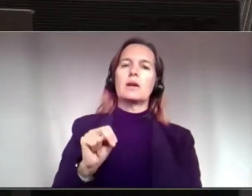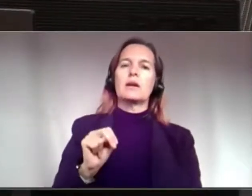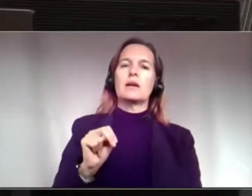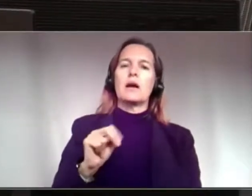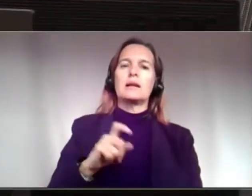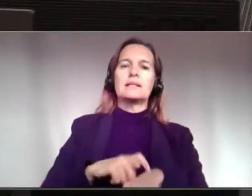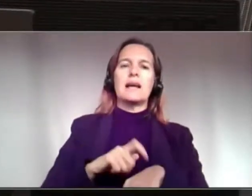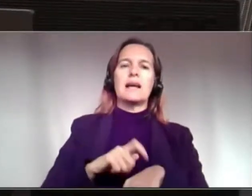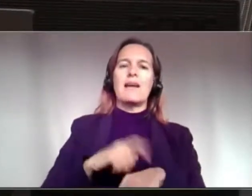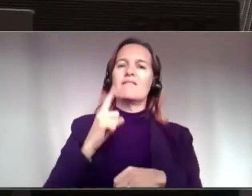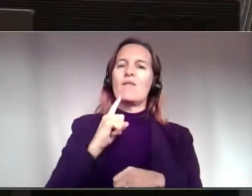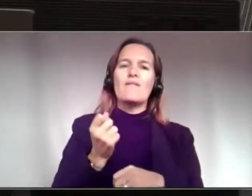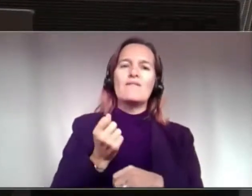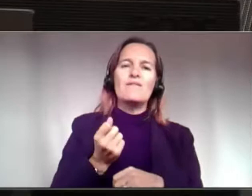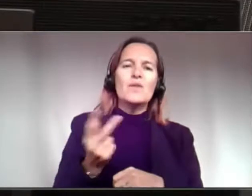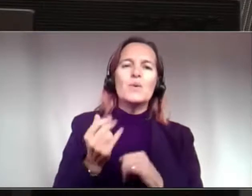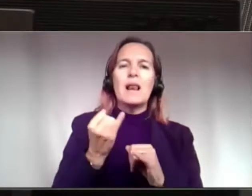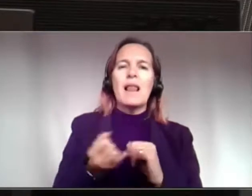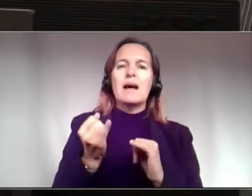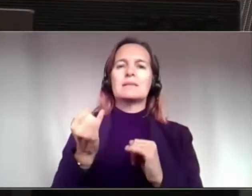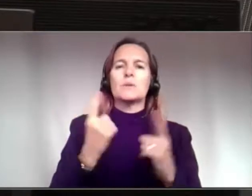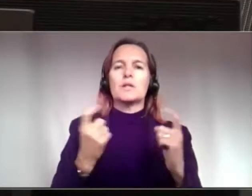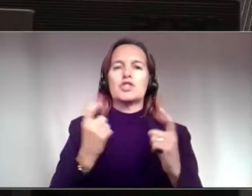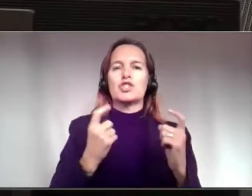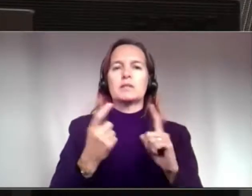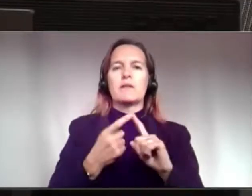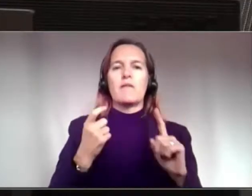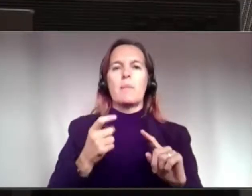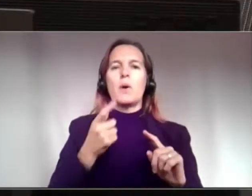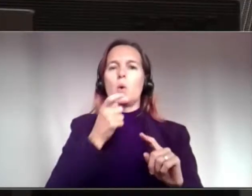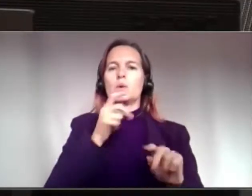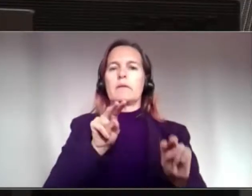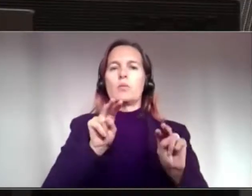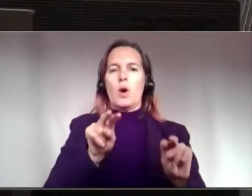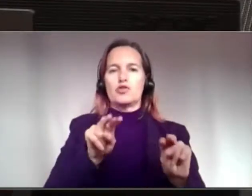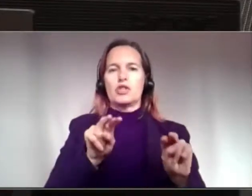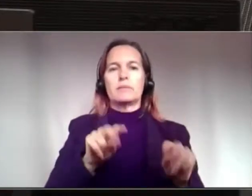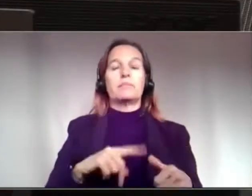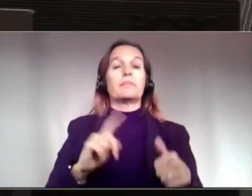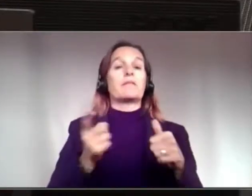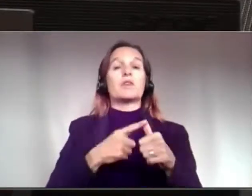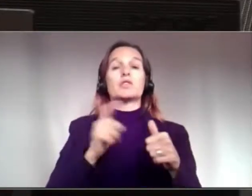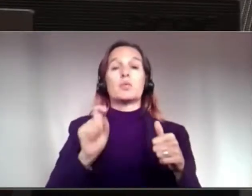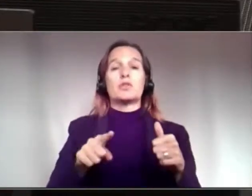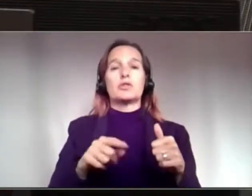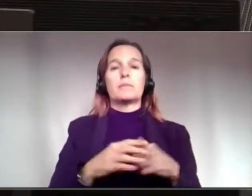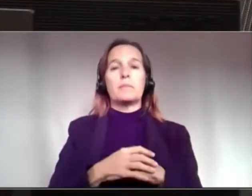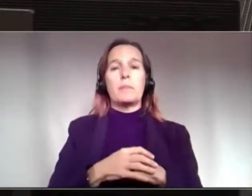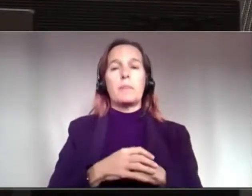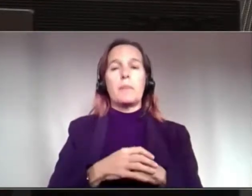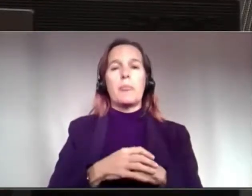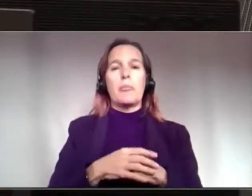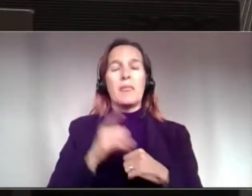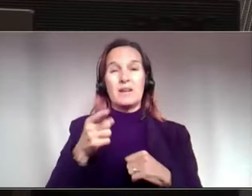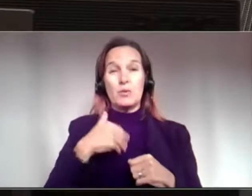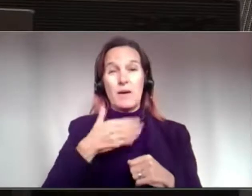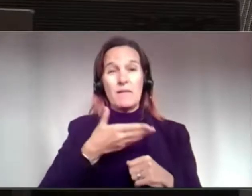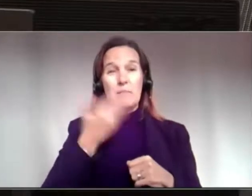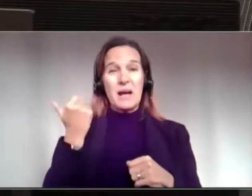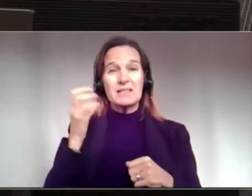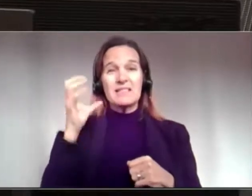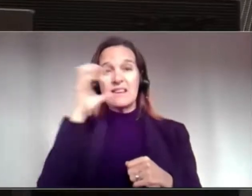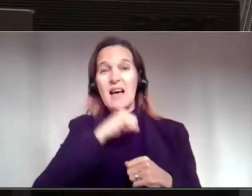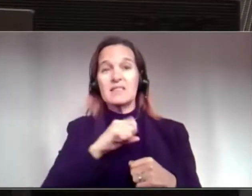quick questions from our viewers. The first one that I came up was, do you have a best guess or estimate of when we'll move